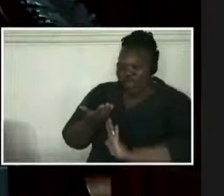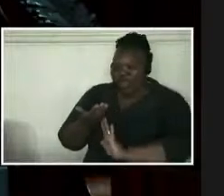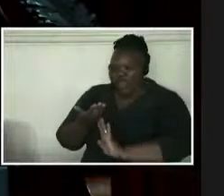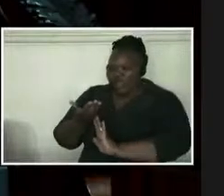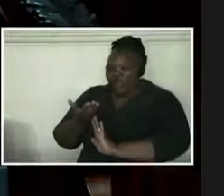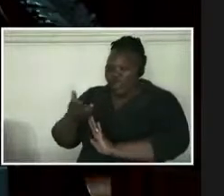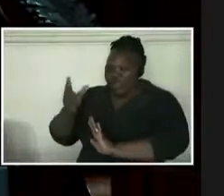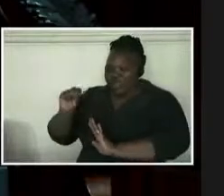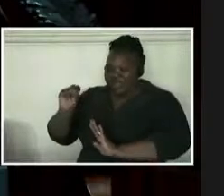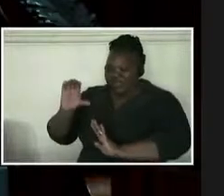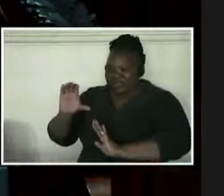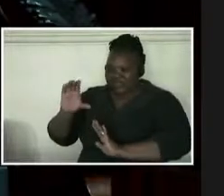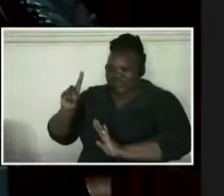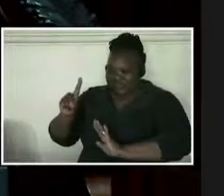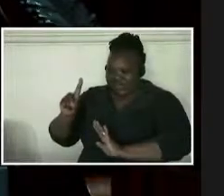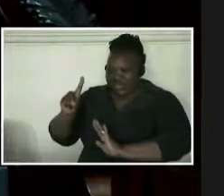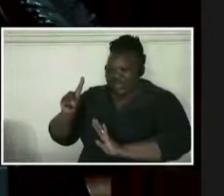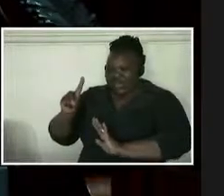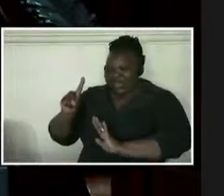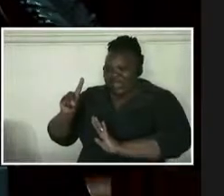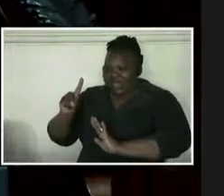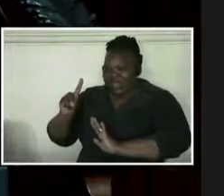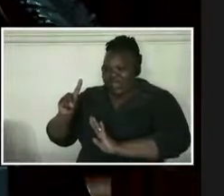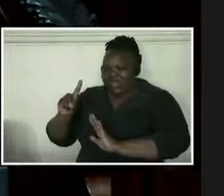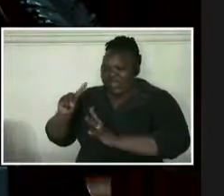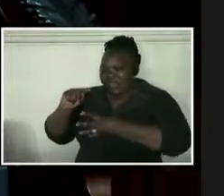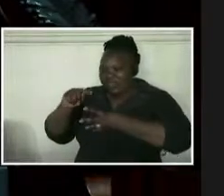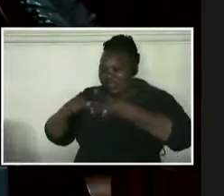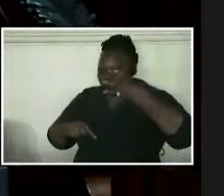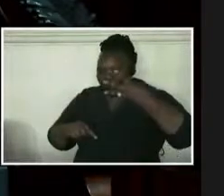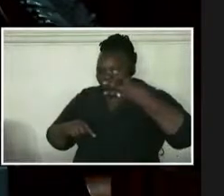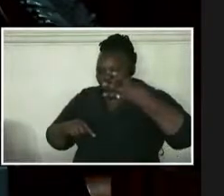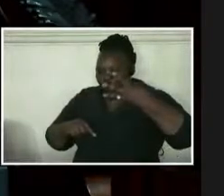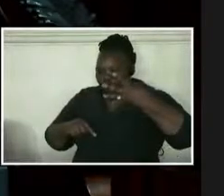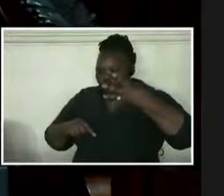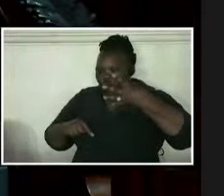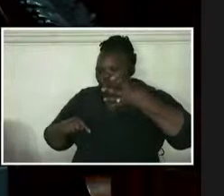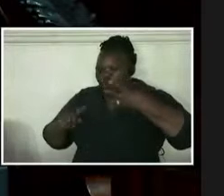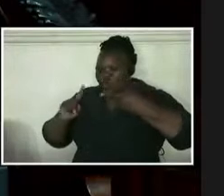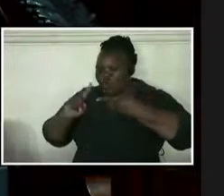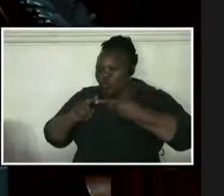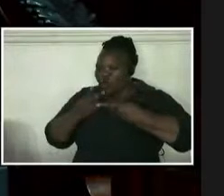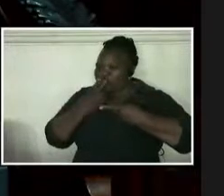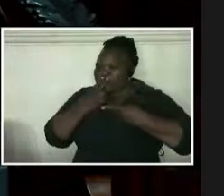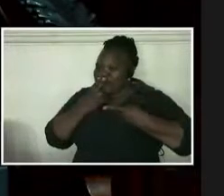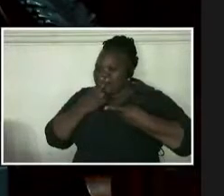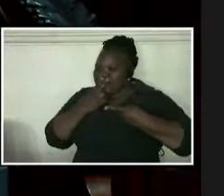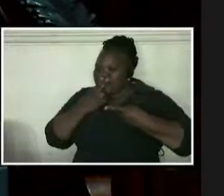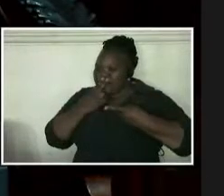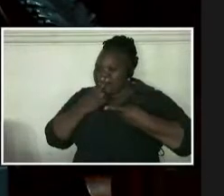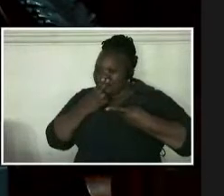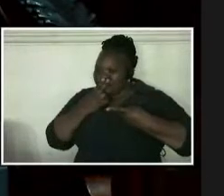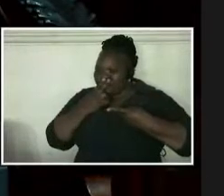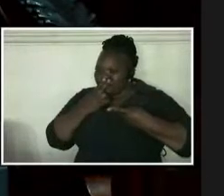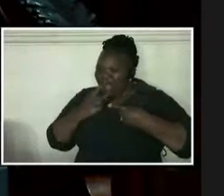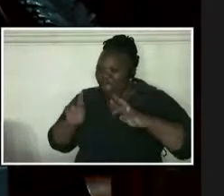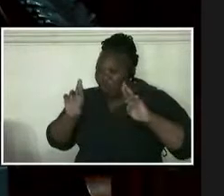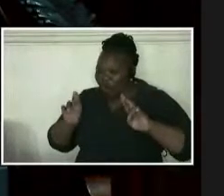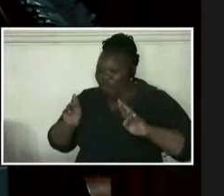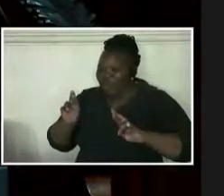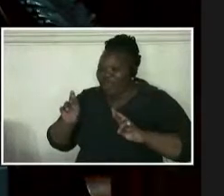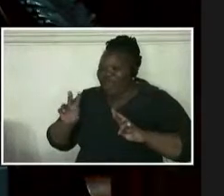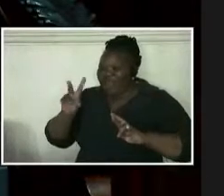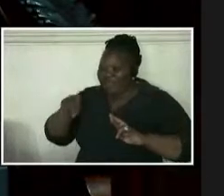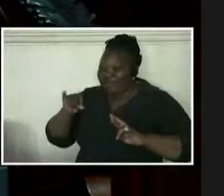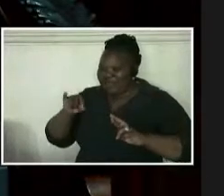have been driven primarily by four major risk factors and those factors are tobacco use i hope emissive labiang is one